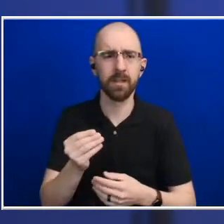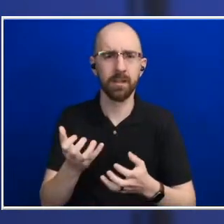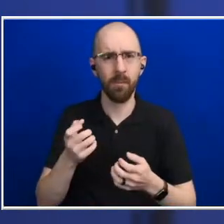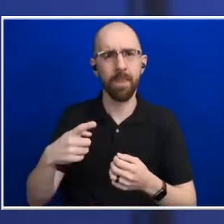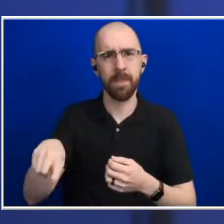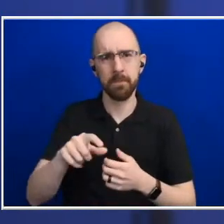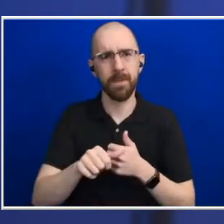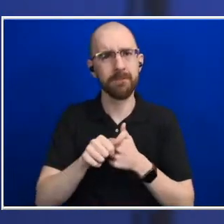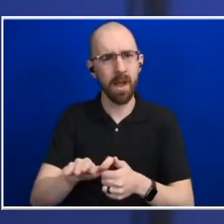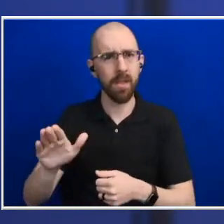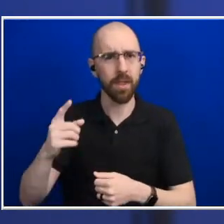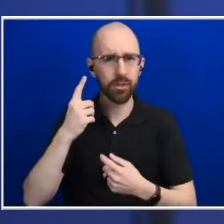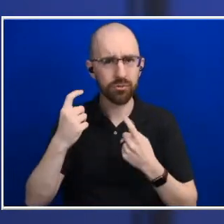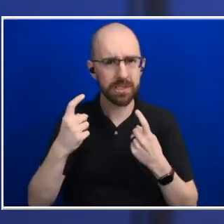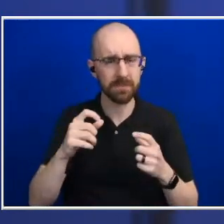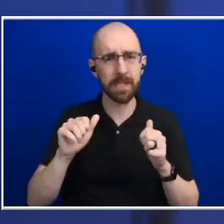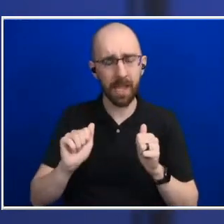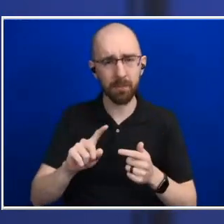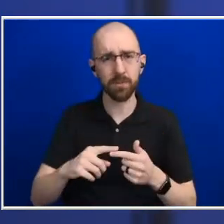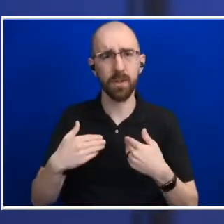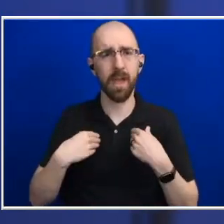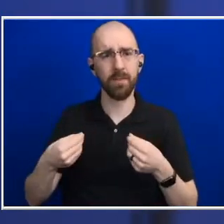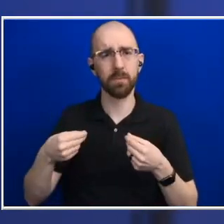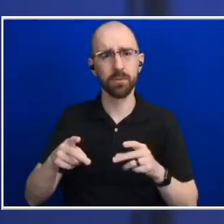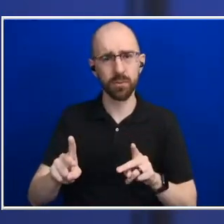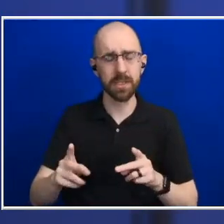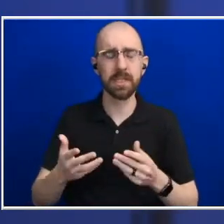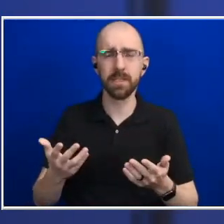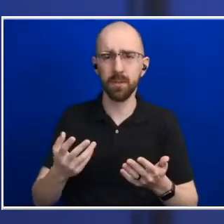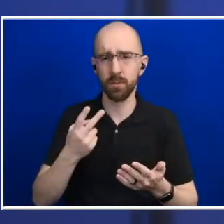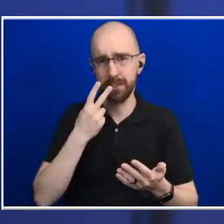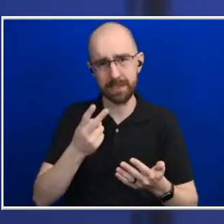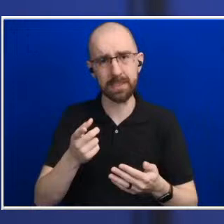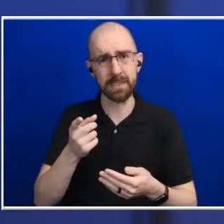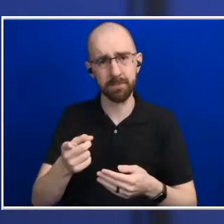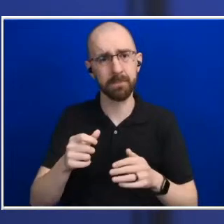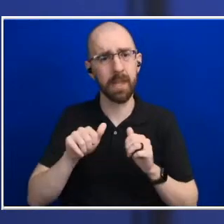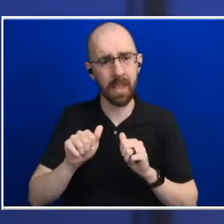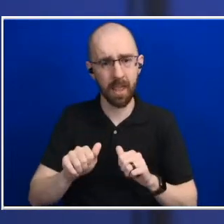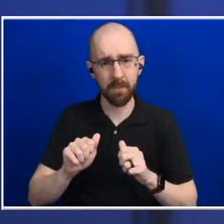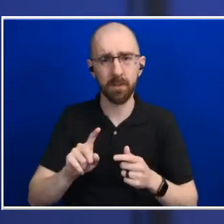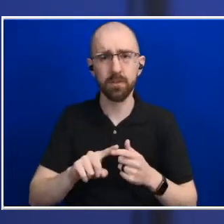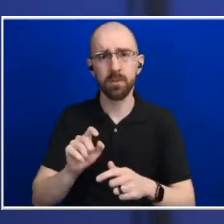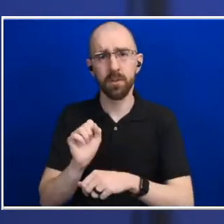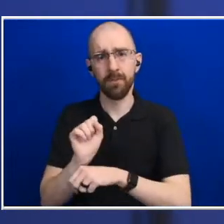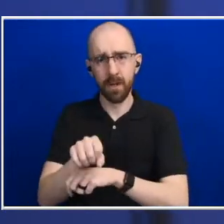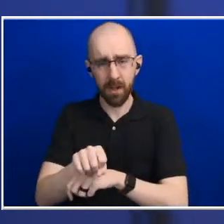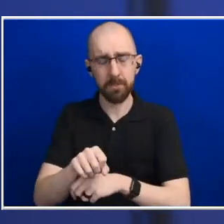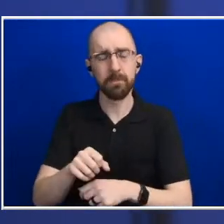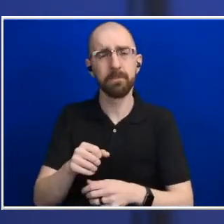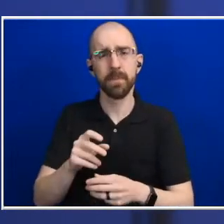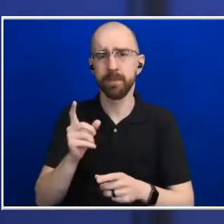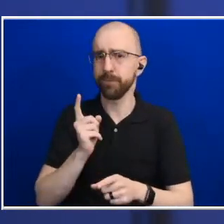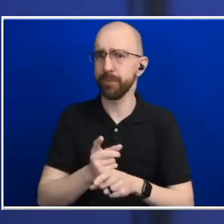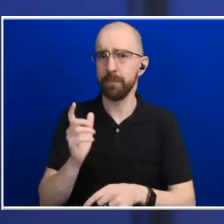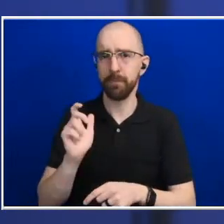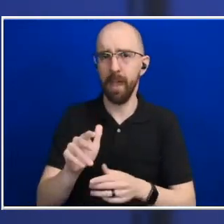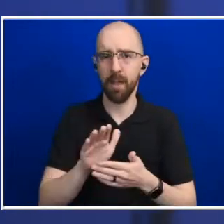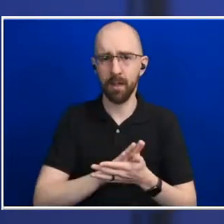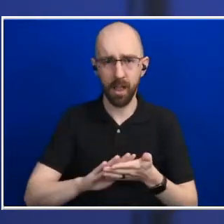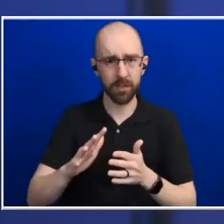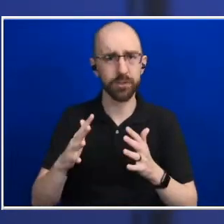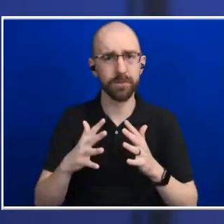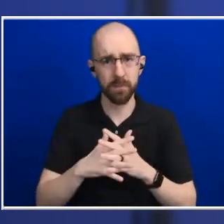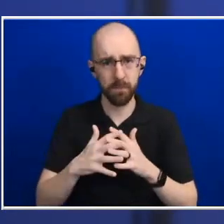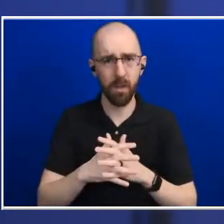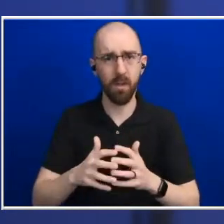be able to and have that opportunity. So to see him be able to overcome this and get right back to college and football and living,